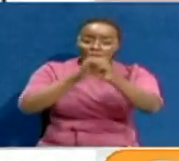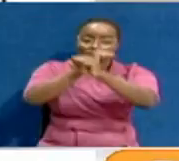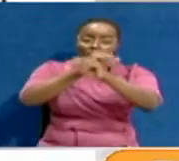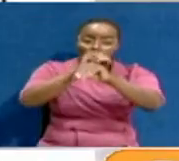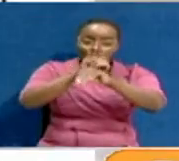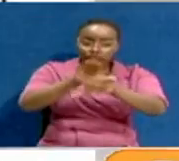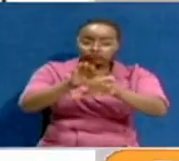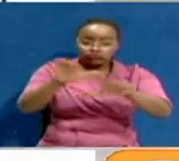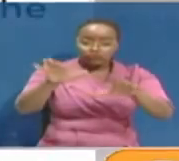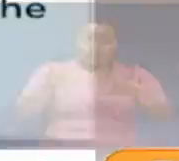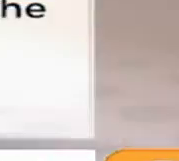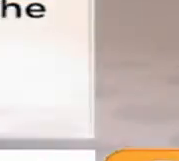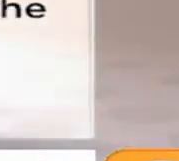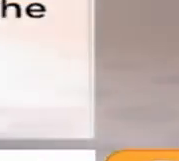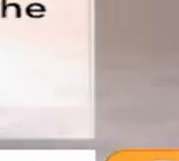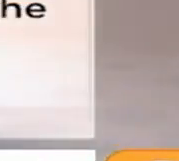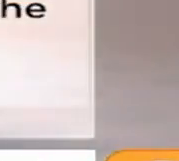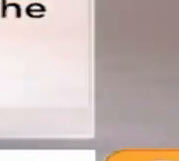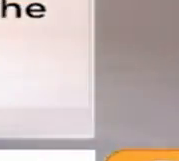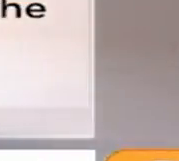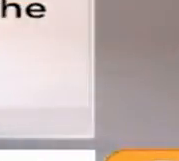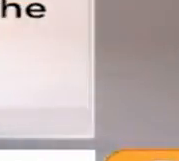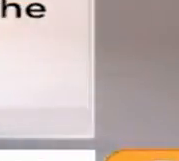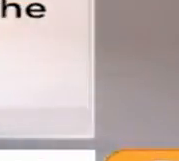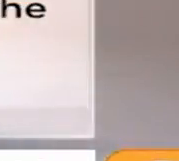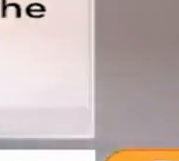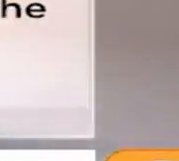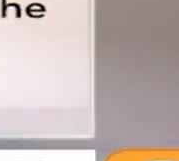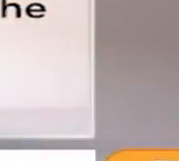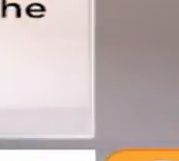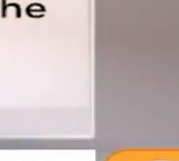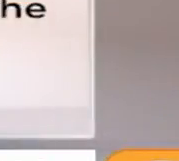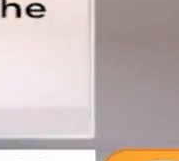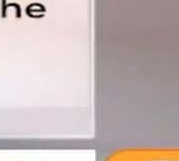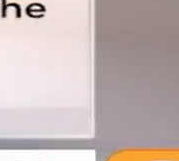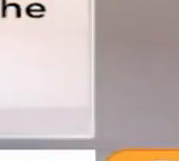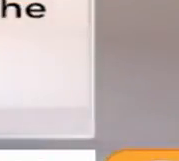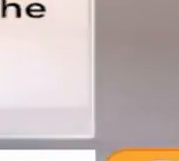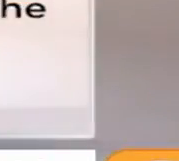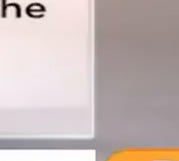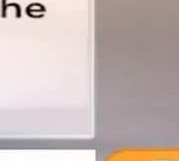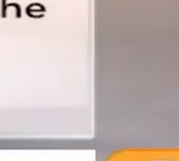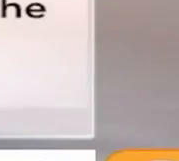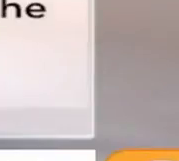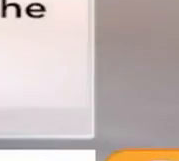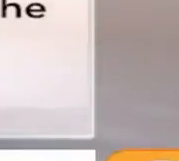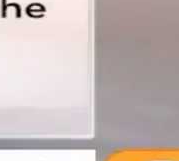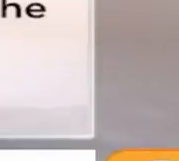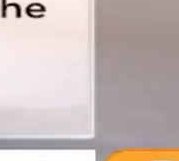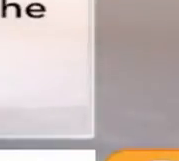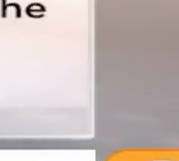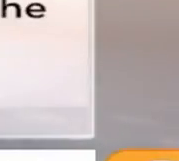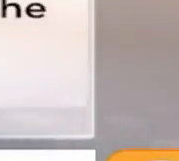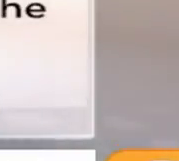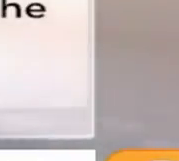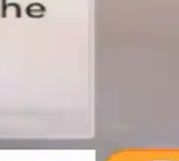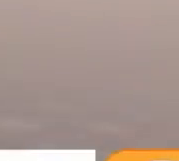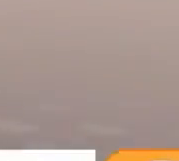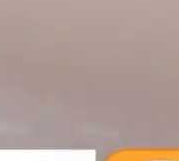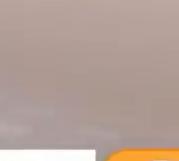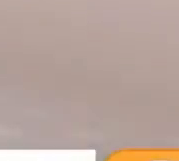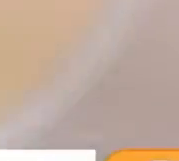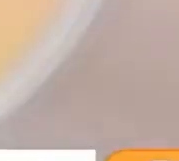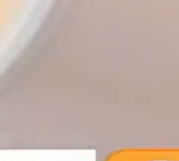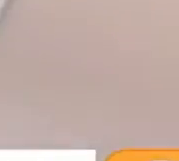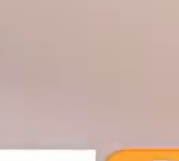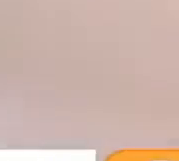of spread, especially kids and more so teenagers now at home, while the virus is wild on steroids. And Dr. Mbajo, maybe you can note